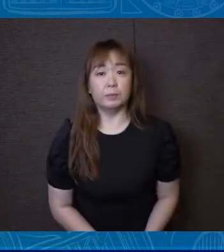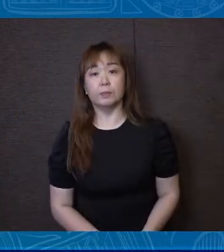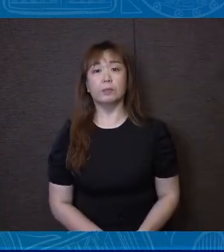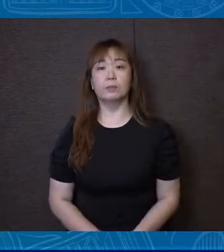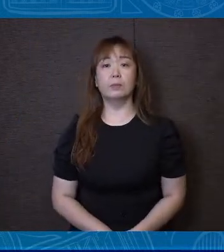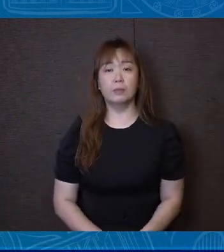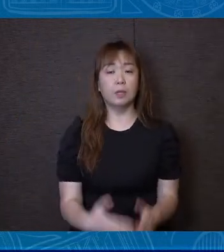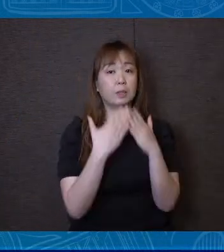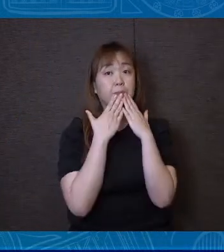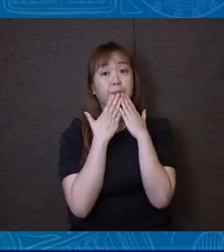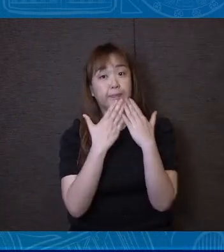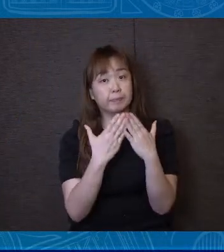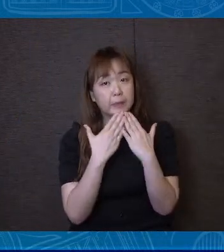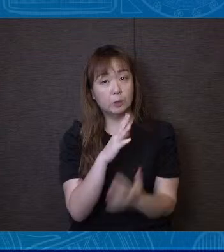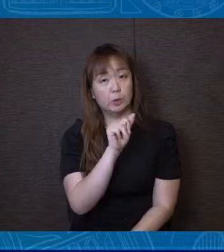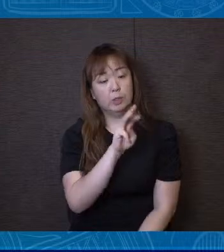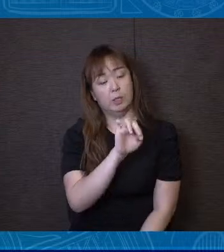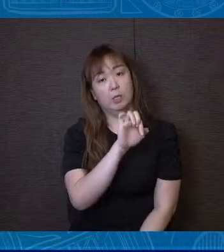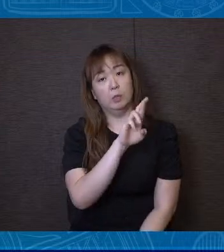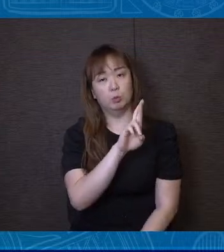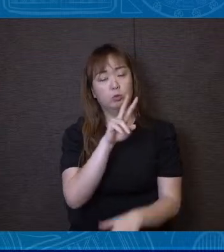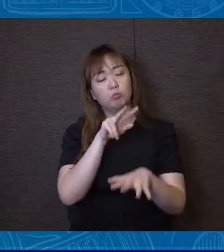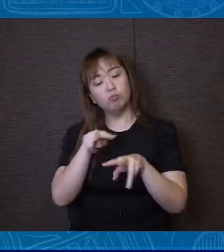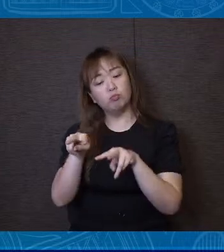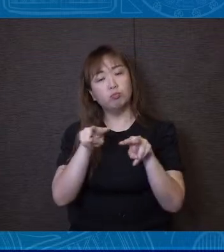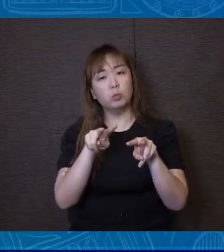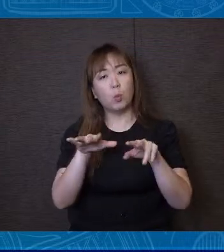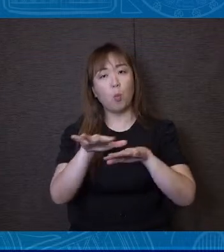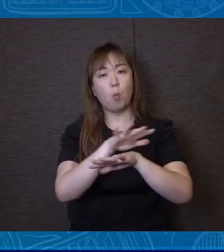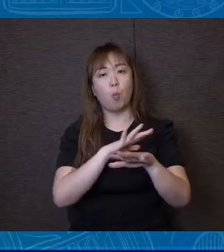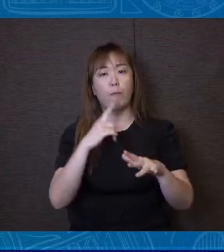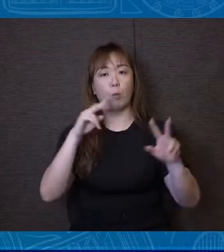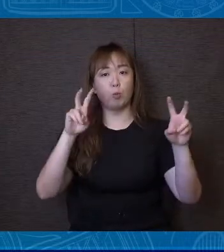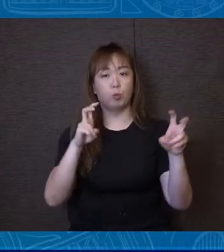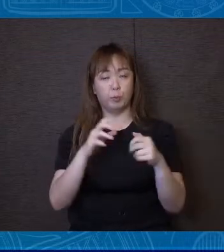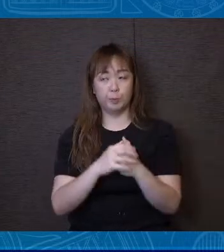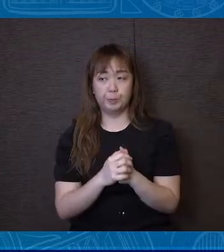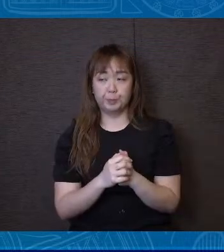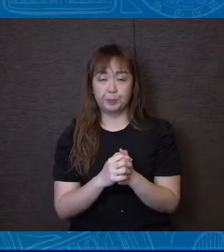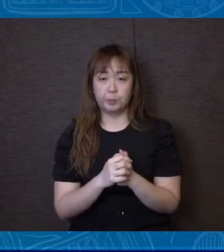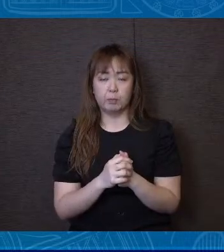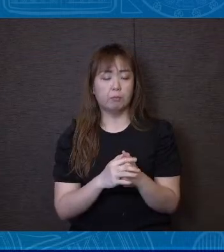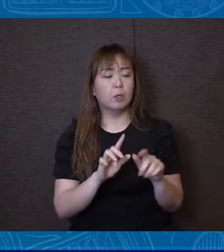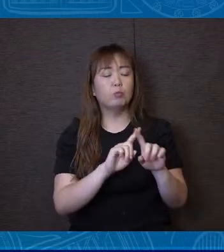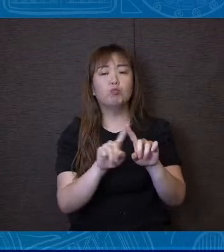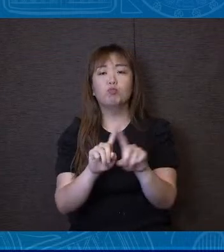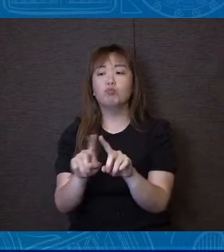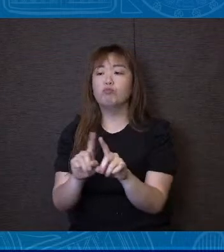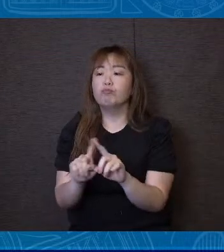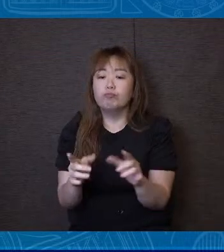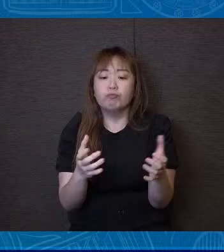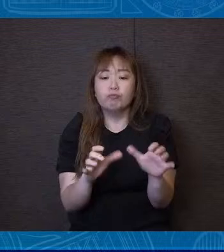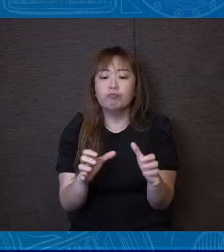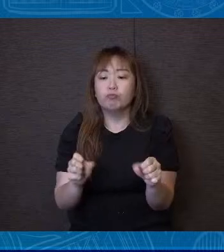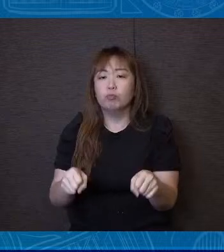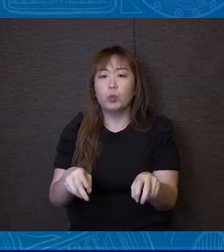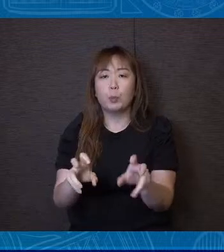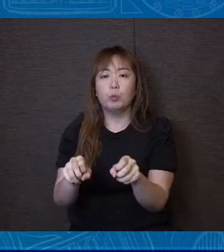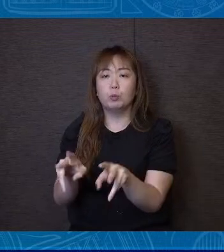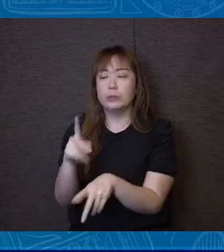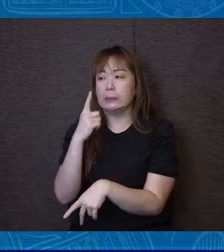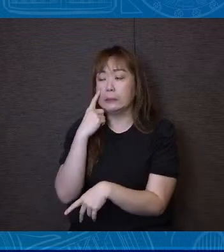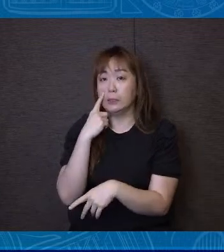Thank you very much, Amir, for this overview and on all the different opportunities we see. And with